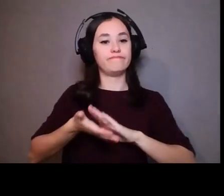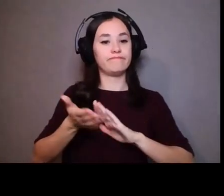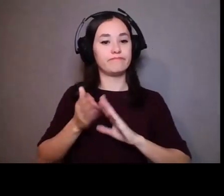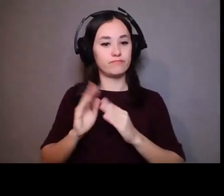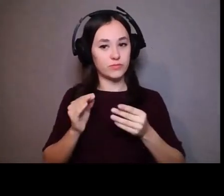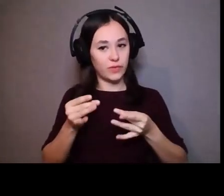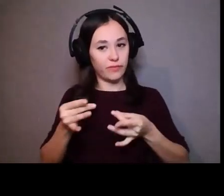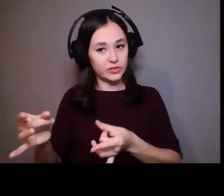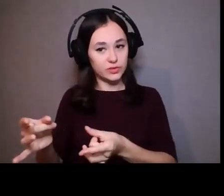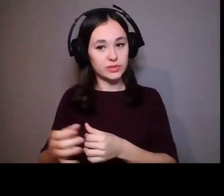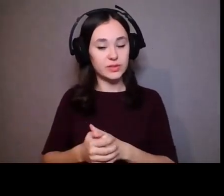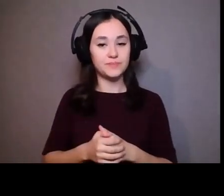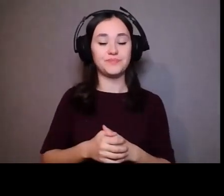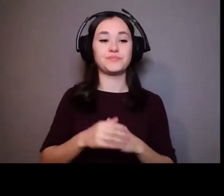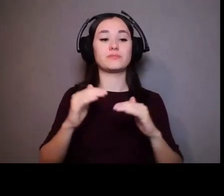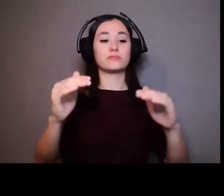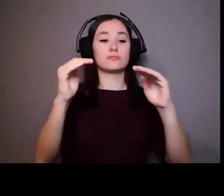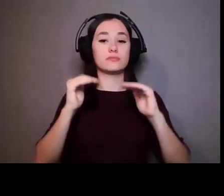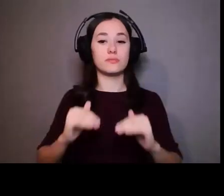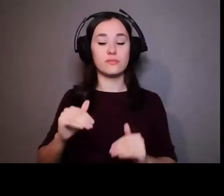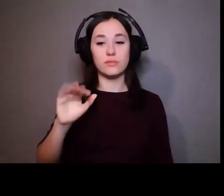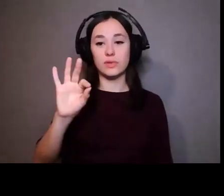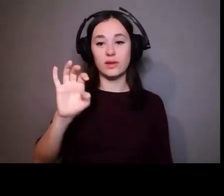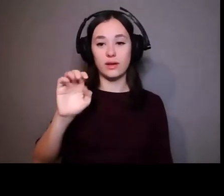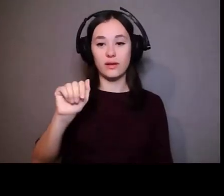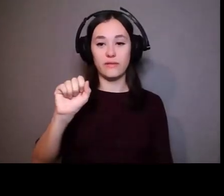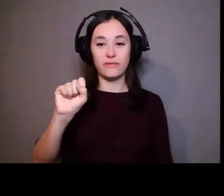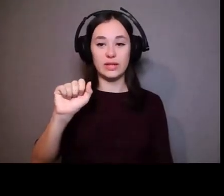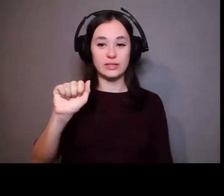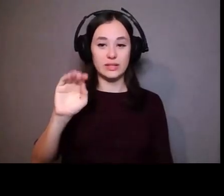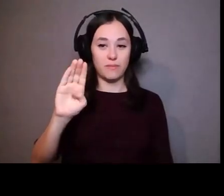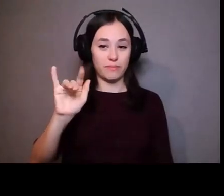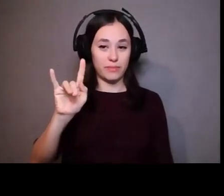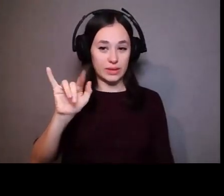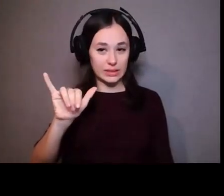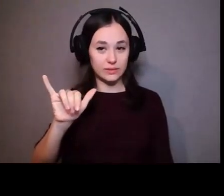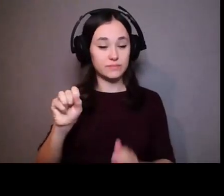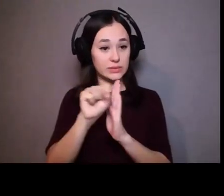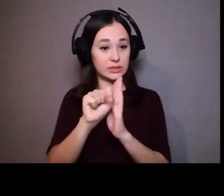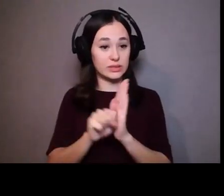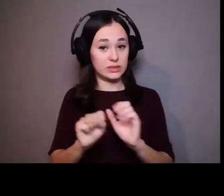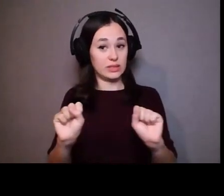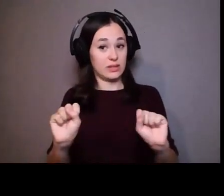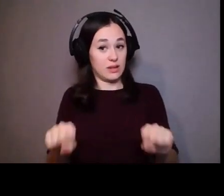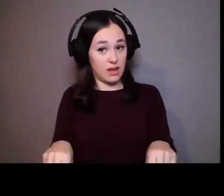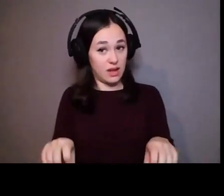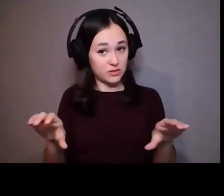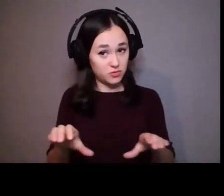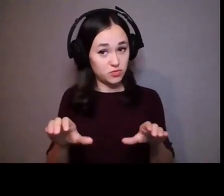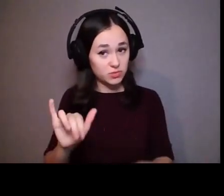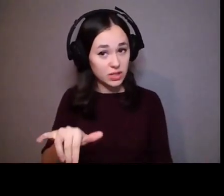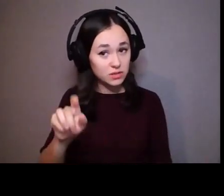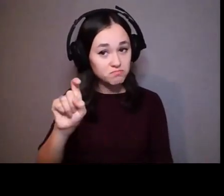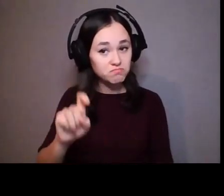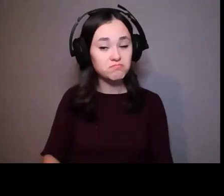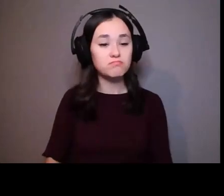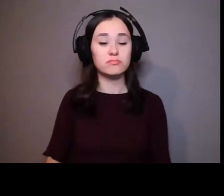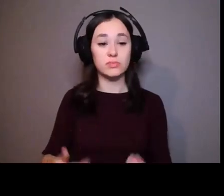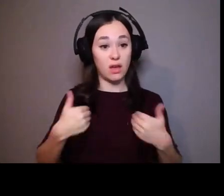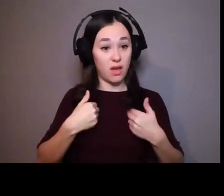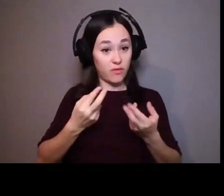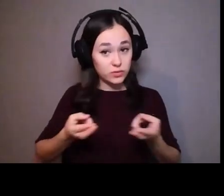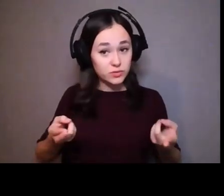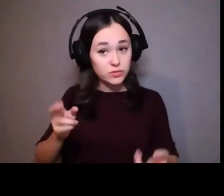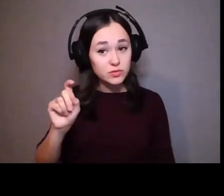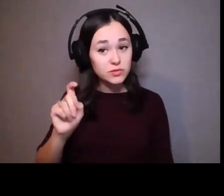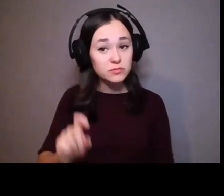cost saving. The second is feasibility. Can the state do this? Is this something that the state has the resources to do?